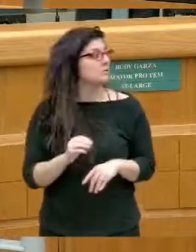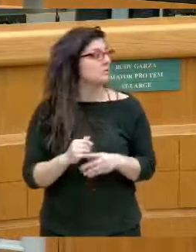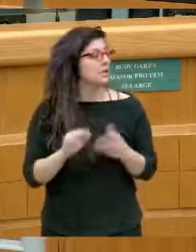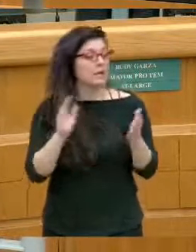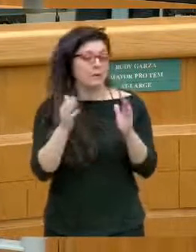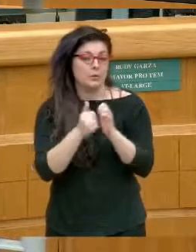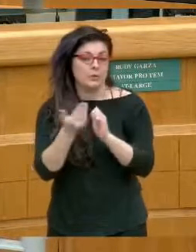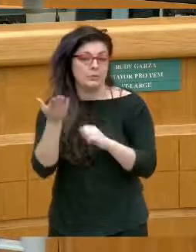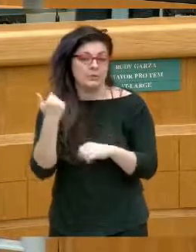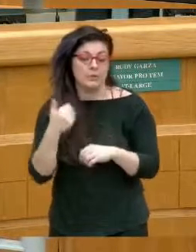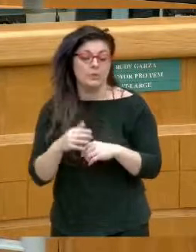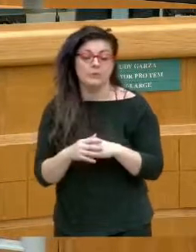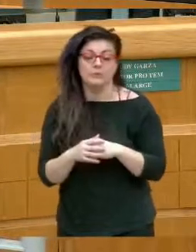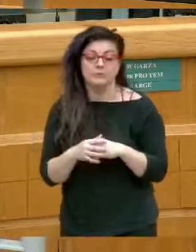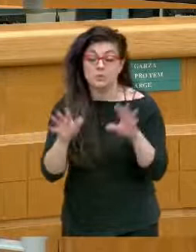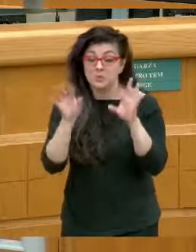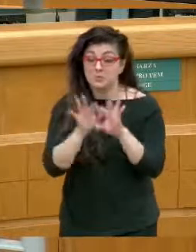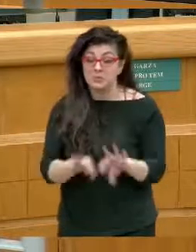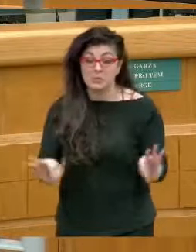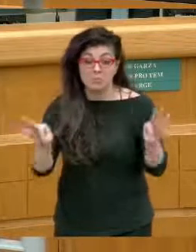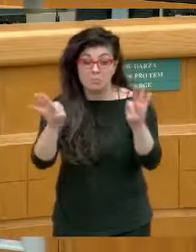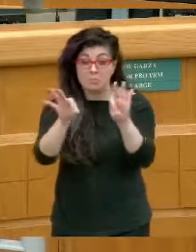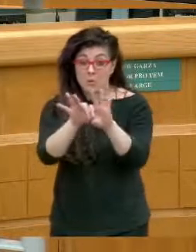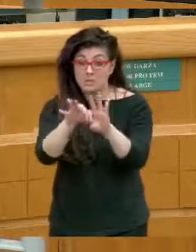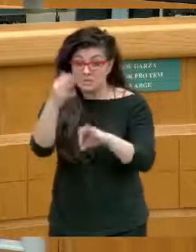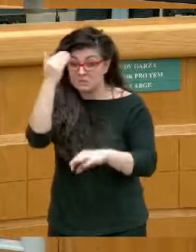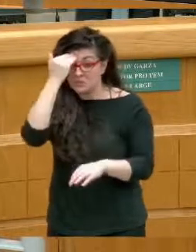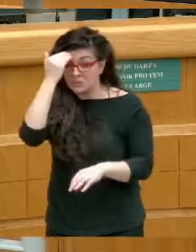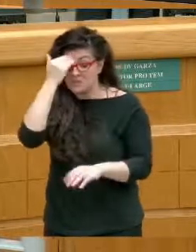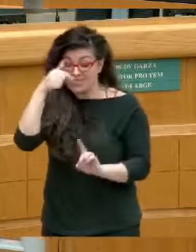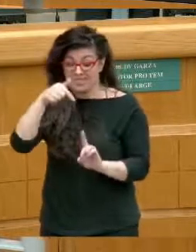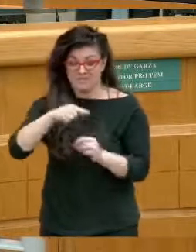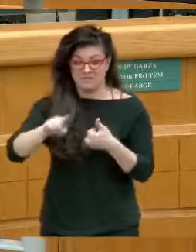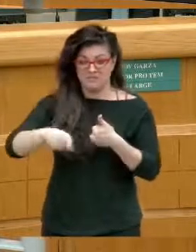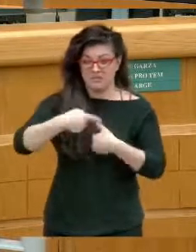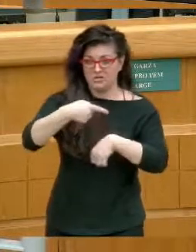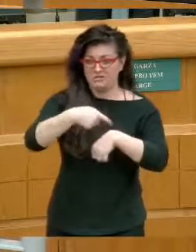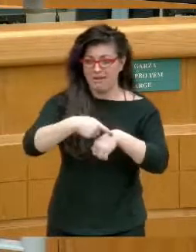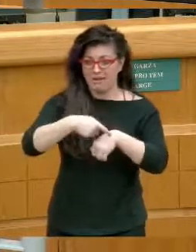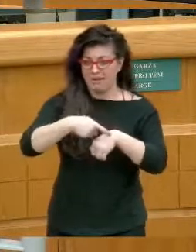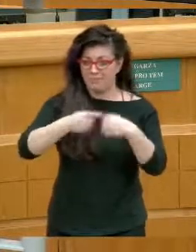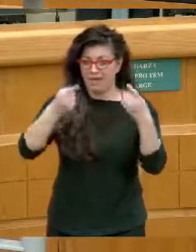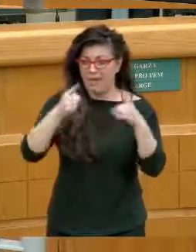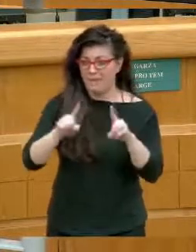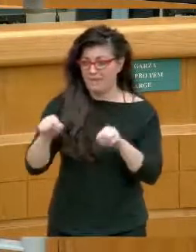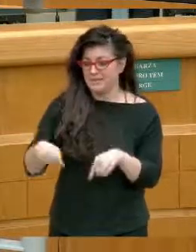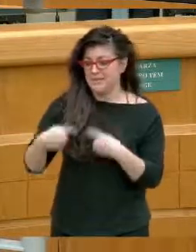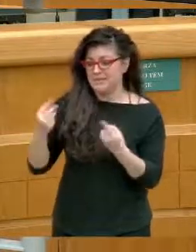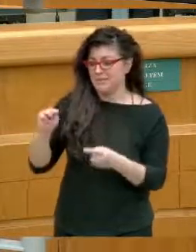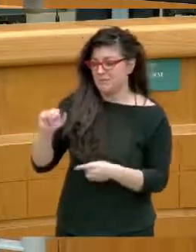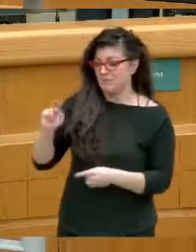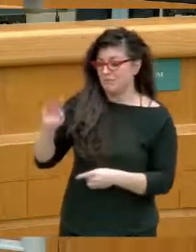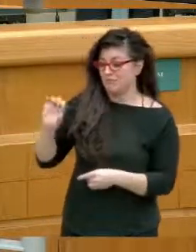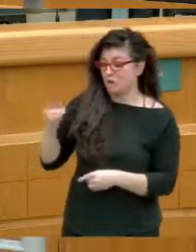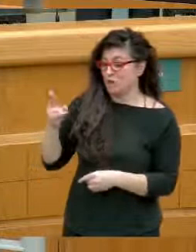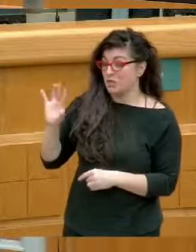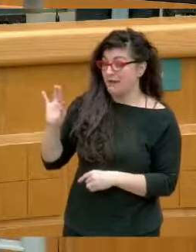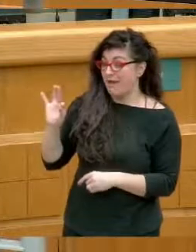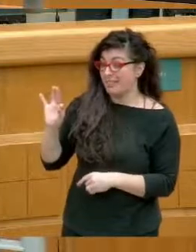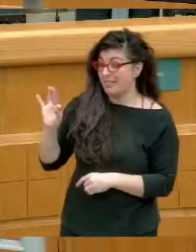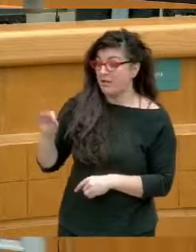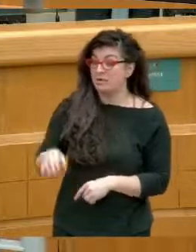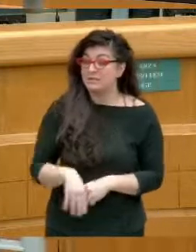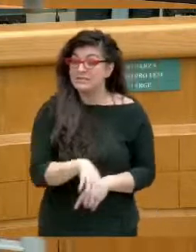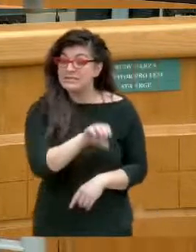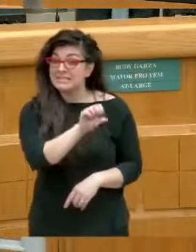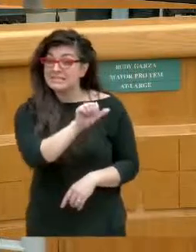previously. So the important thing to note is that this is the first time this has happened since March 9th. On Saturday, we were well above